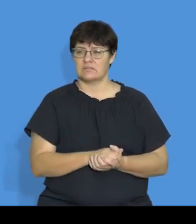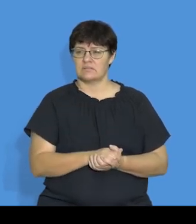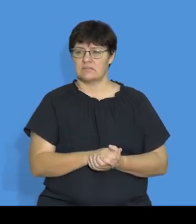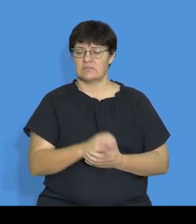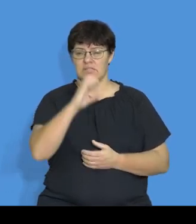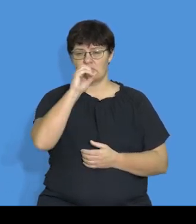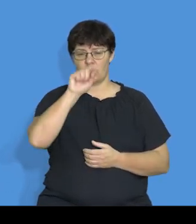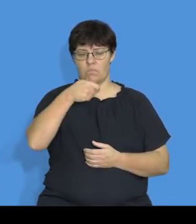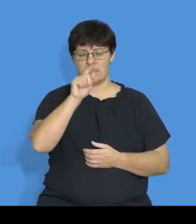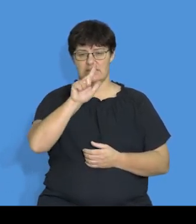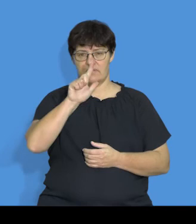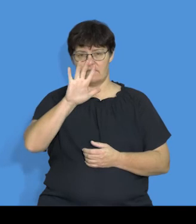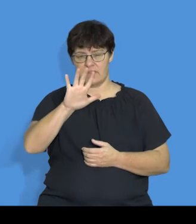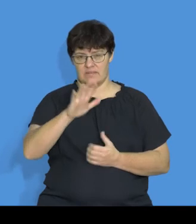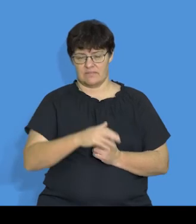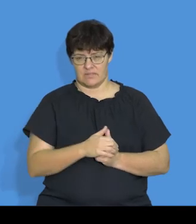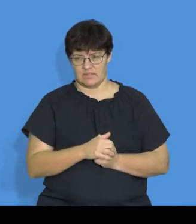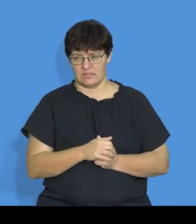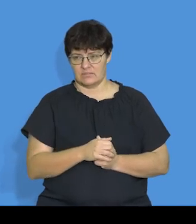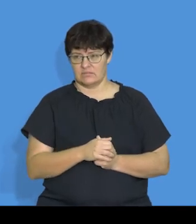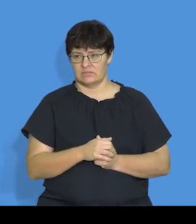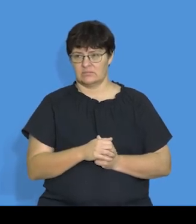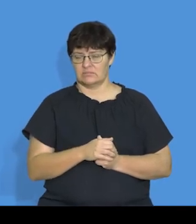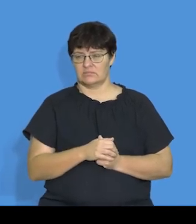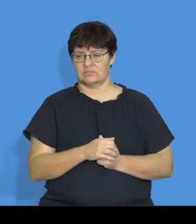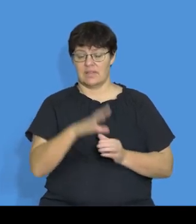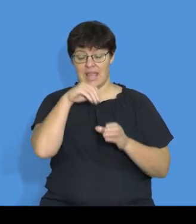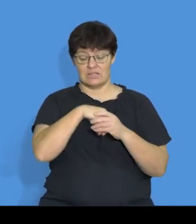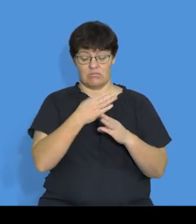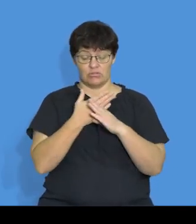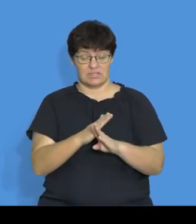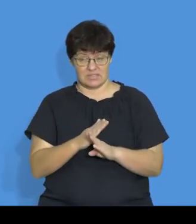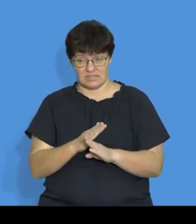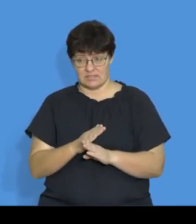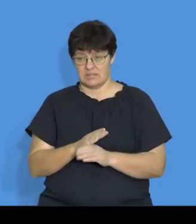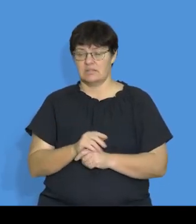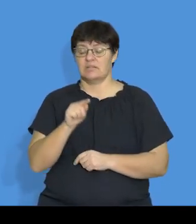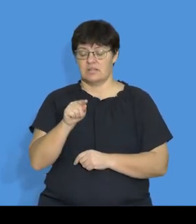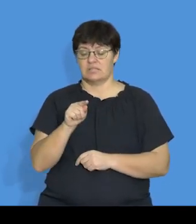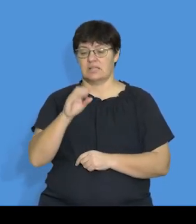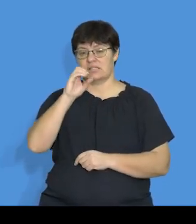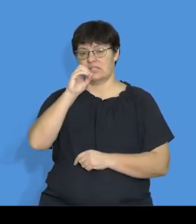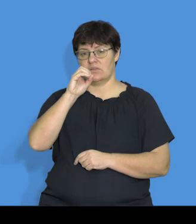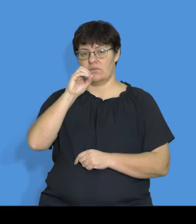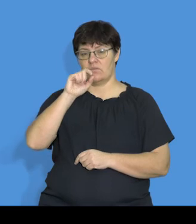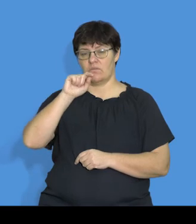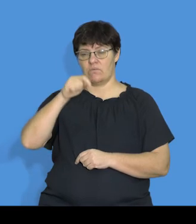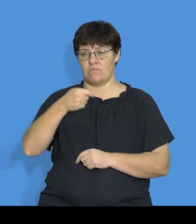of 0.75. So our internal resistance of this circuit is equals